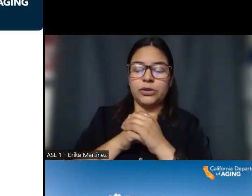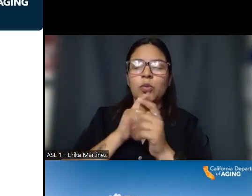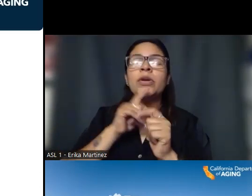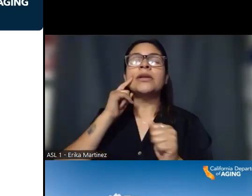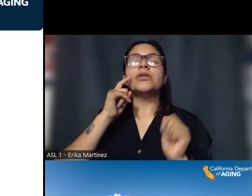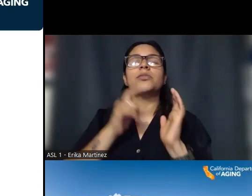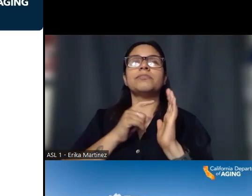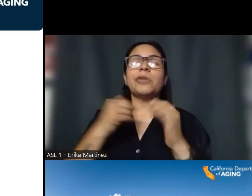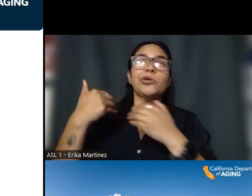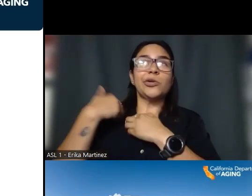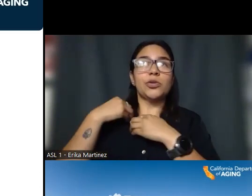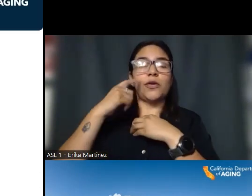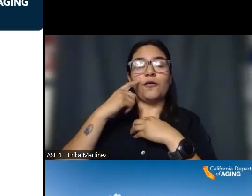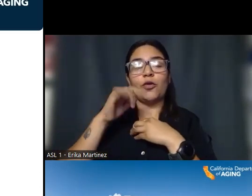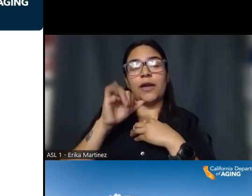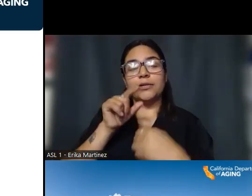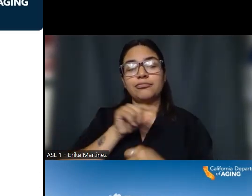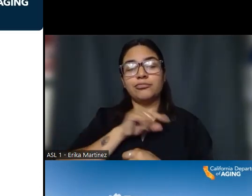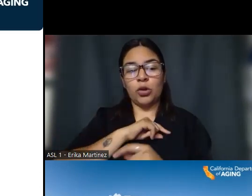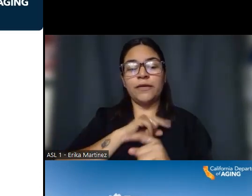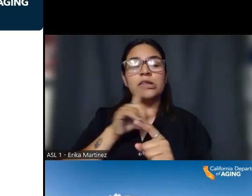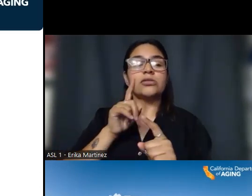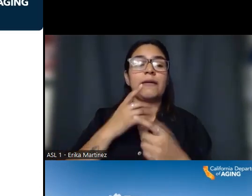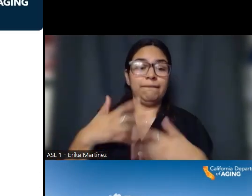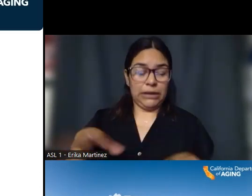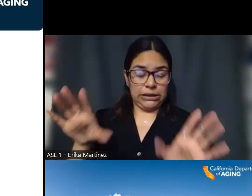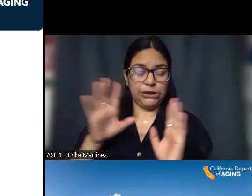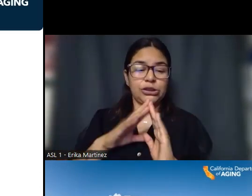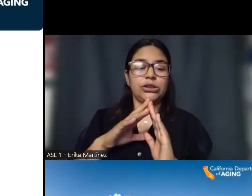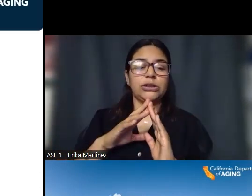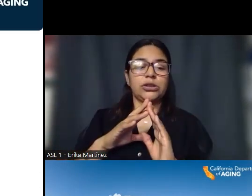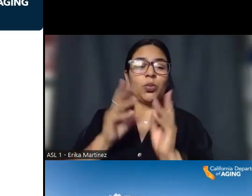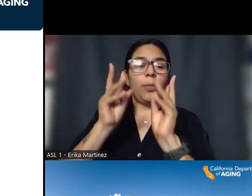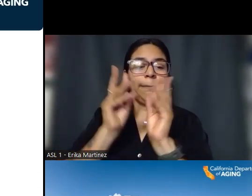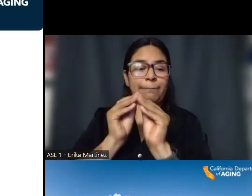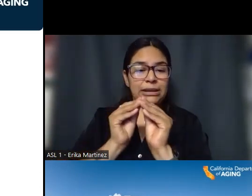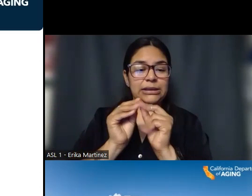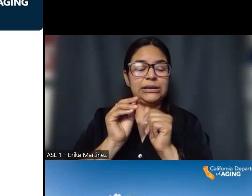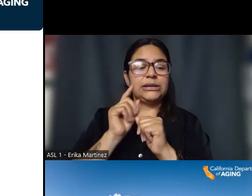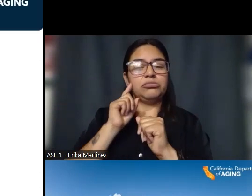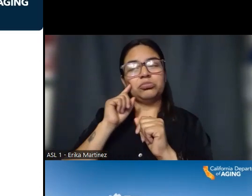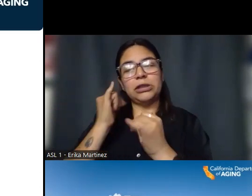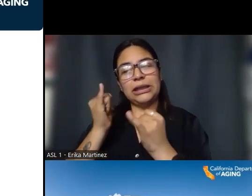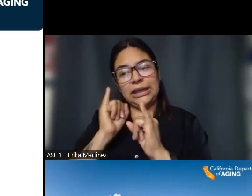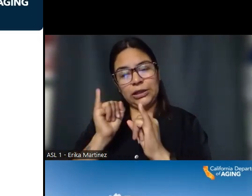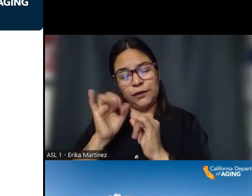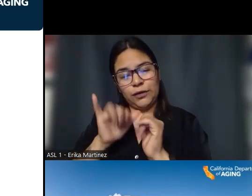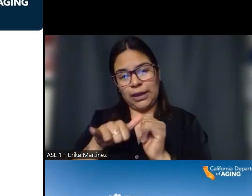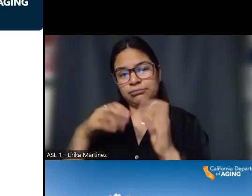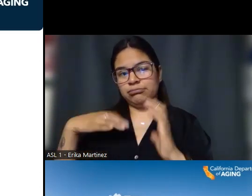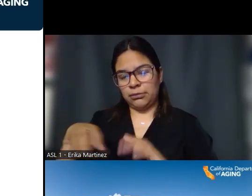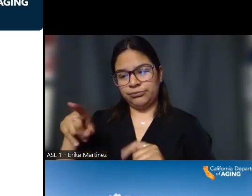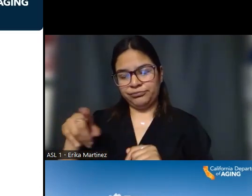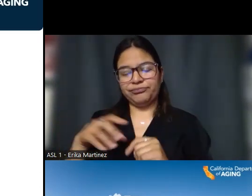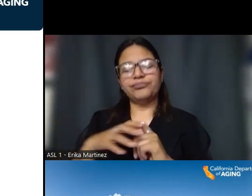that means we confirm that the criteria are met. We meet, and if possible, interview the resident prior to an IDT meeting.